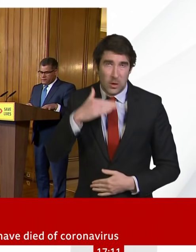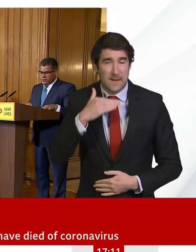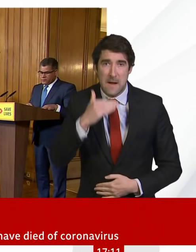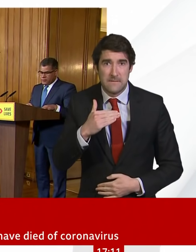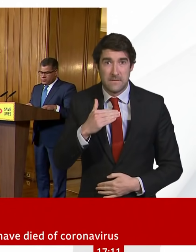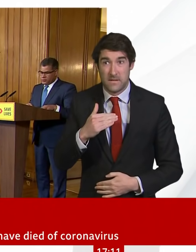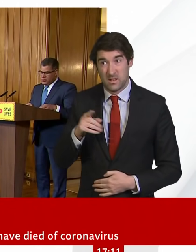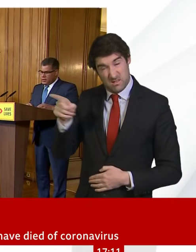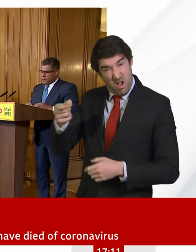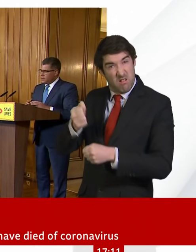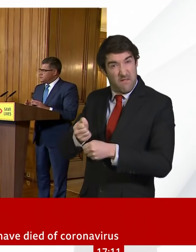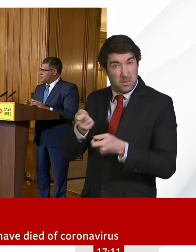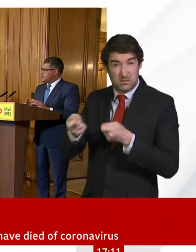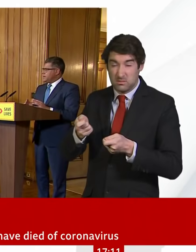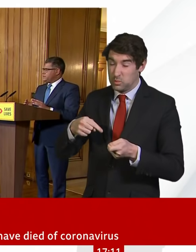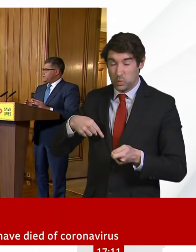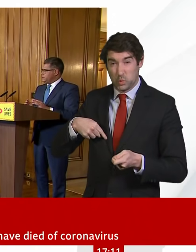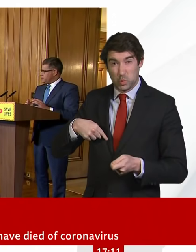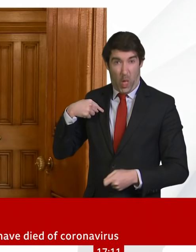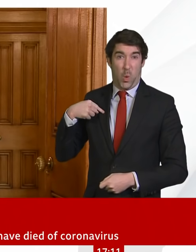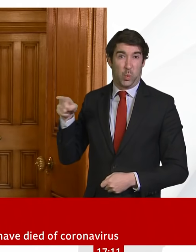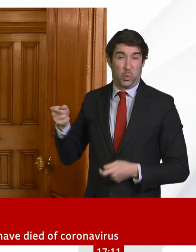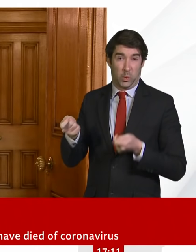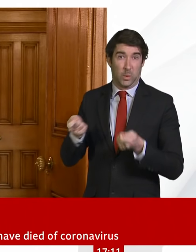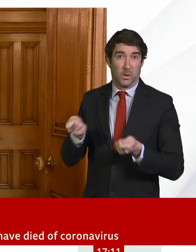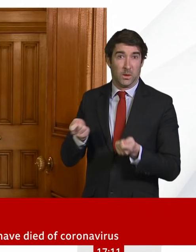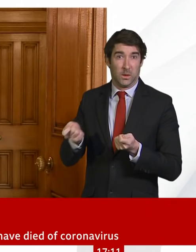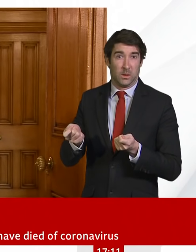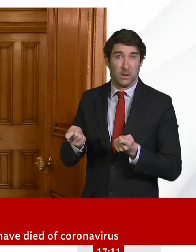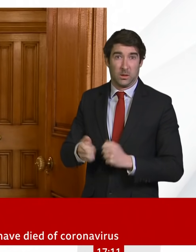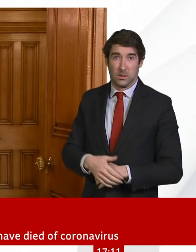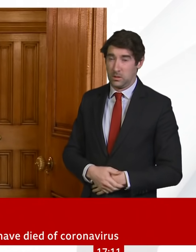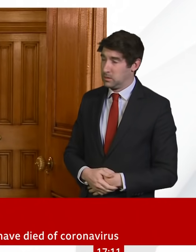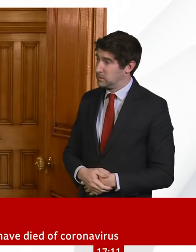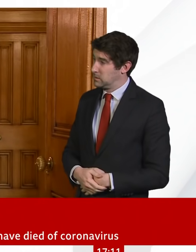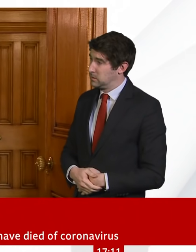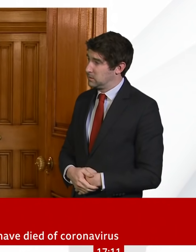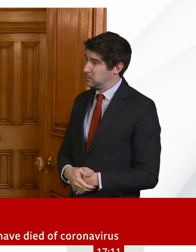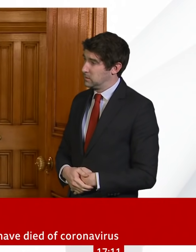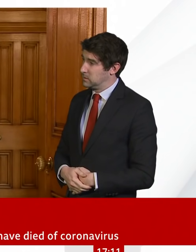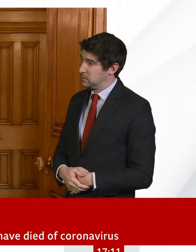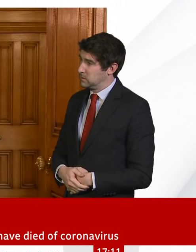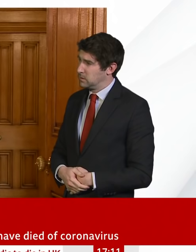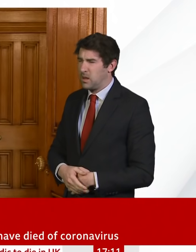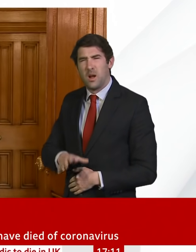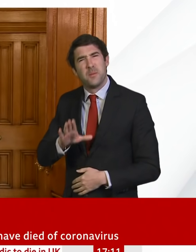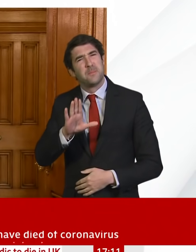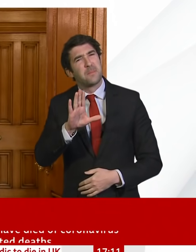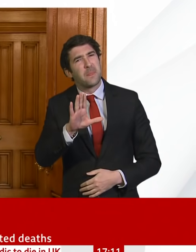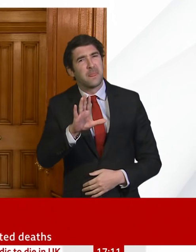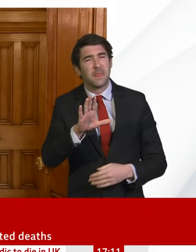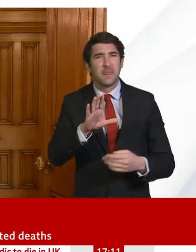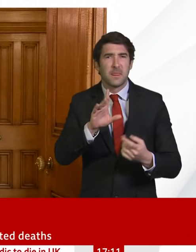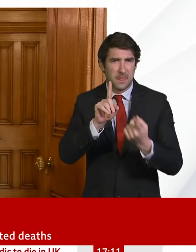Laura, thank you very much for that question. Can I just make it absolutely clear, and the Prime Minister has been very clear about this as well, is that increasing testing capacity